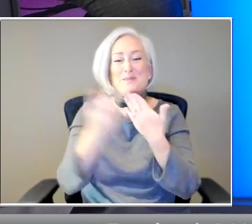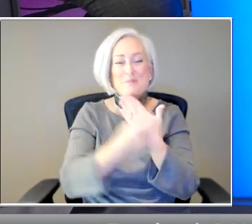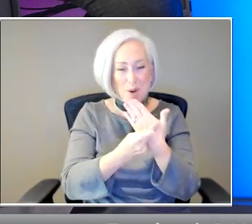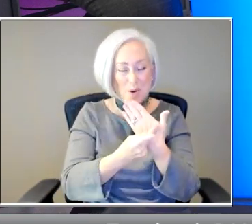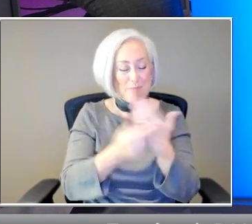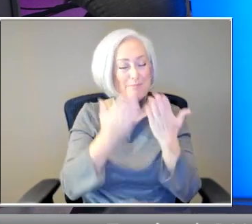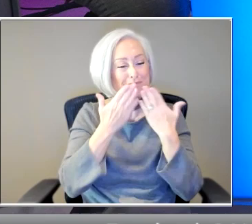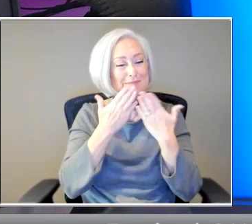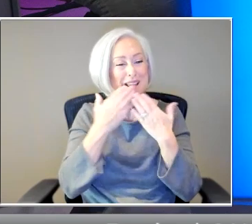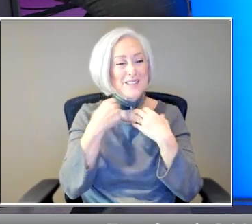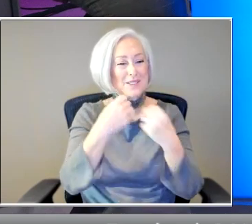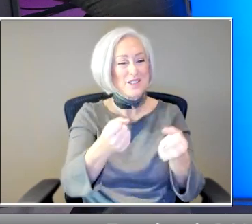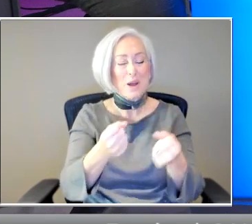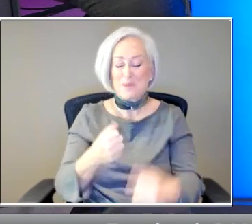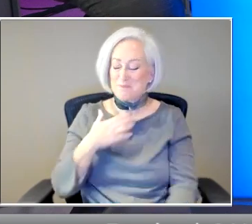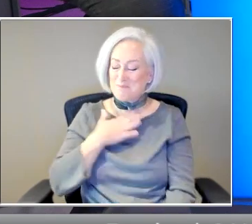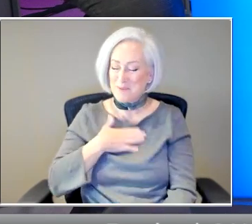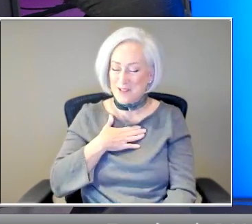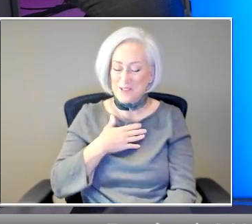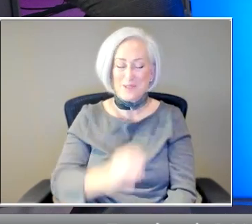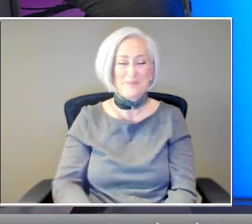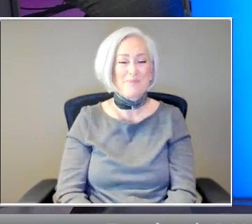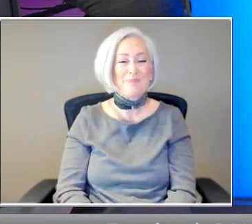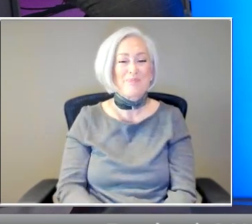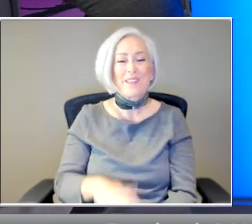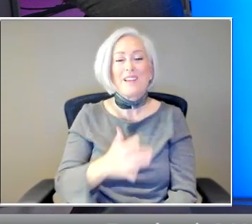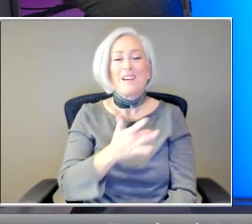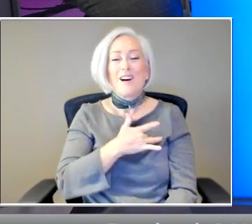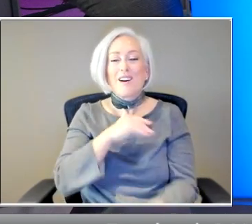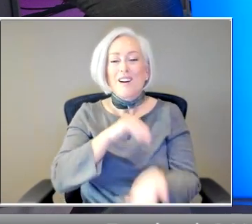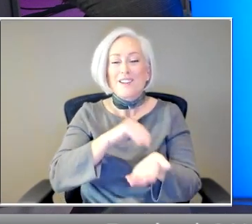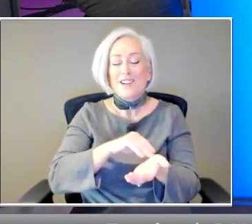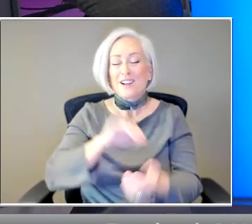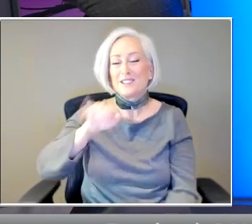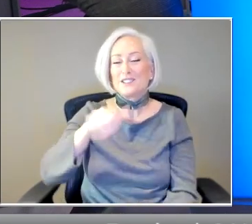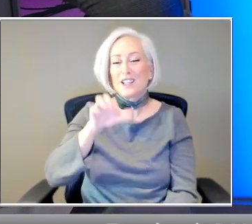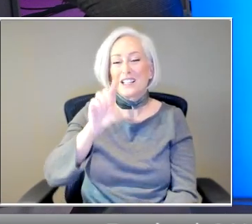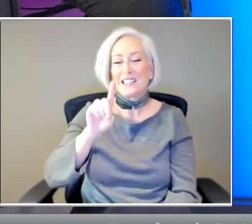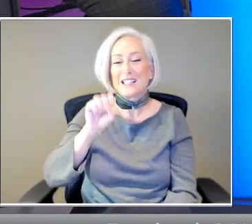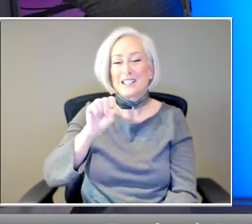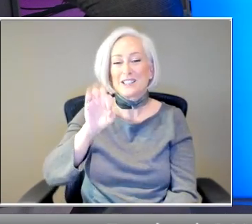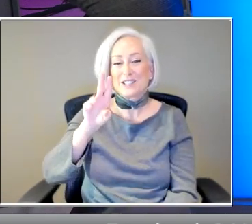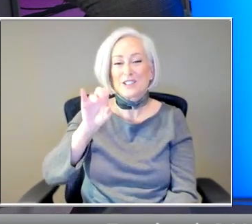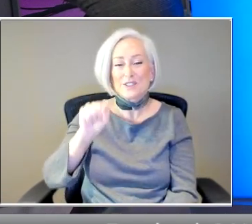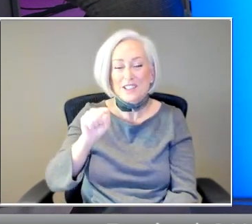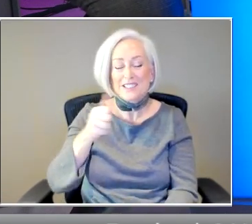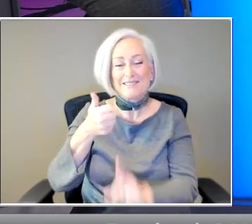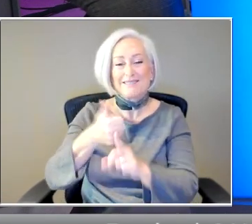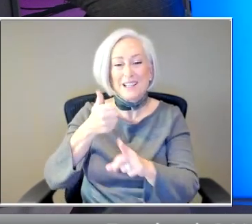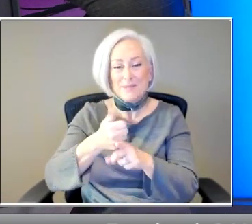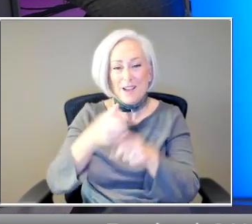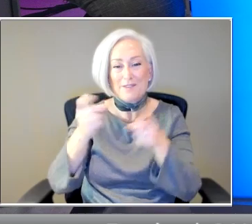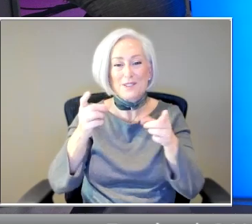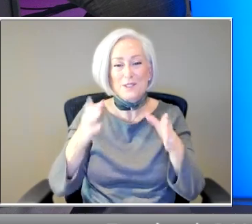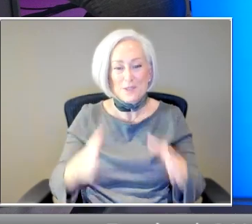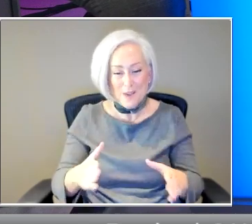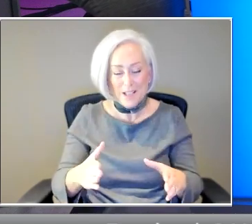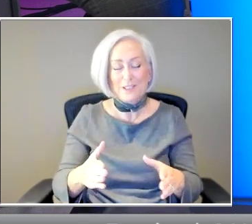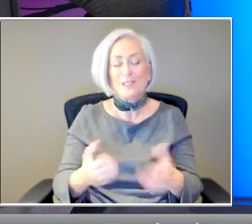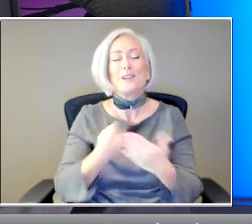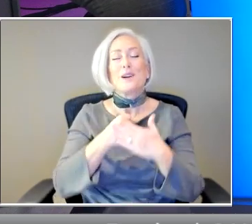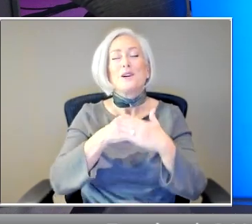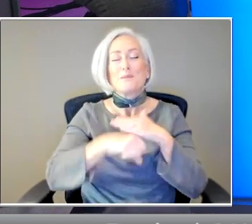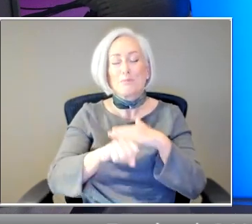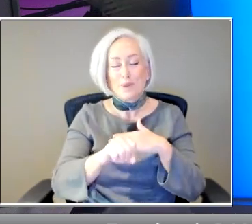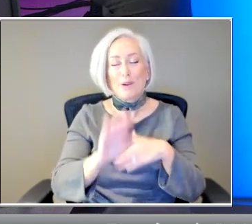My pleasure. And we are also joined by cardiologist Dr. J.D. Surface, who is the director of the Congenital Heart Disease Clinic, Adult